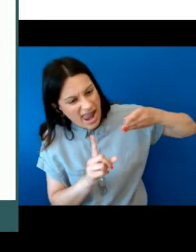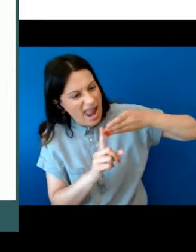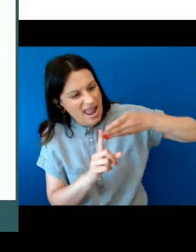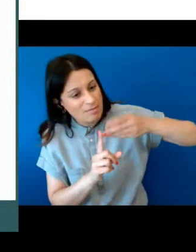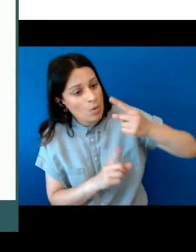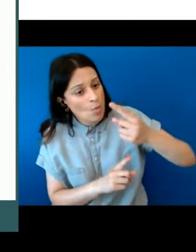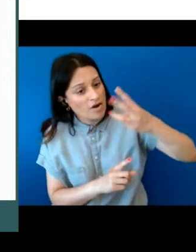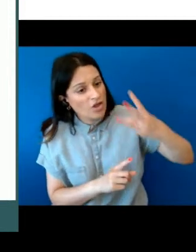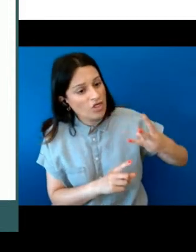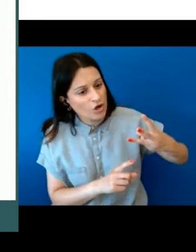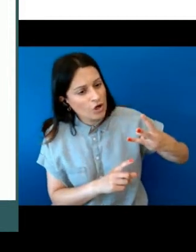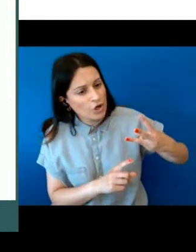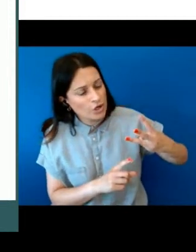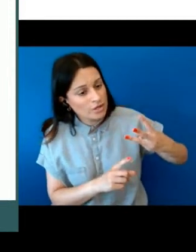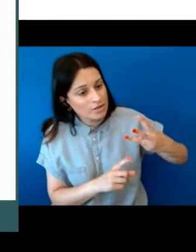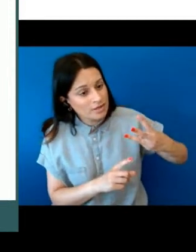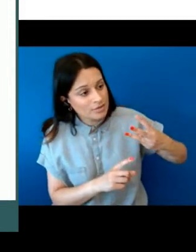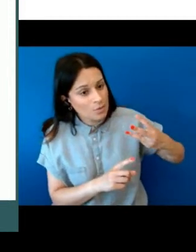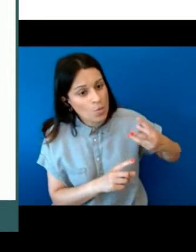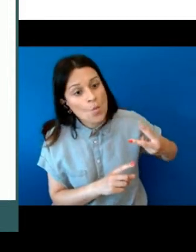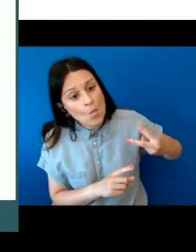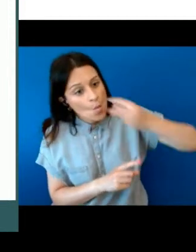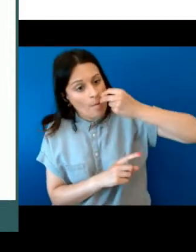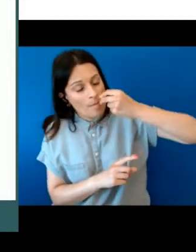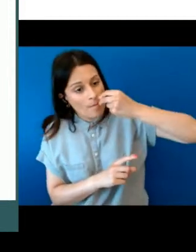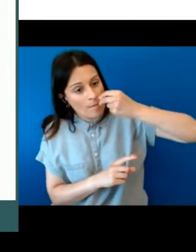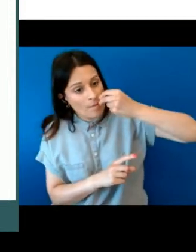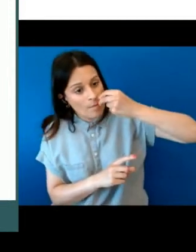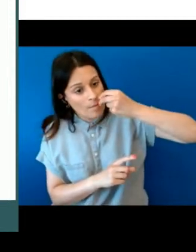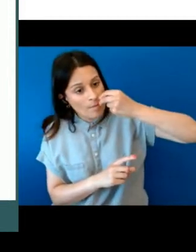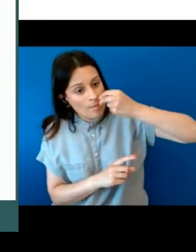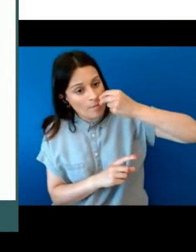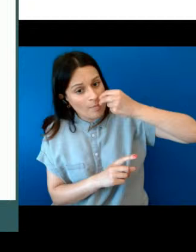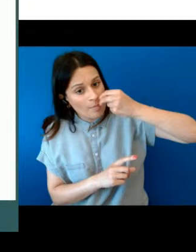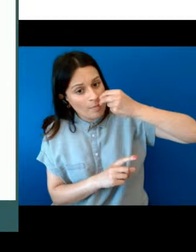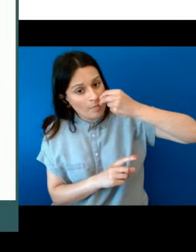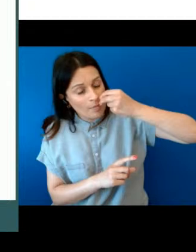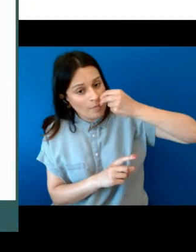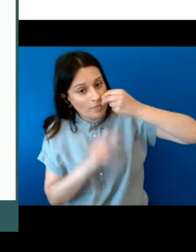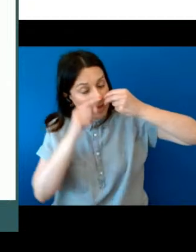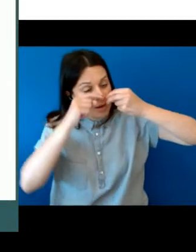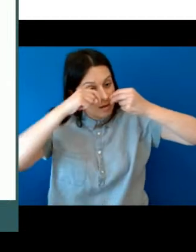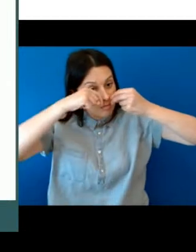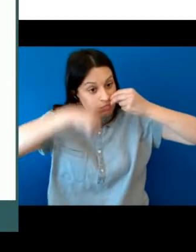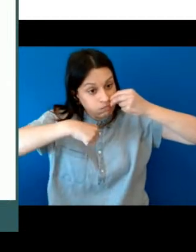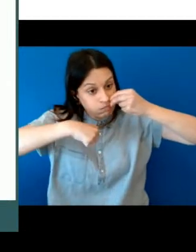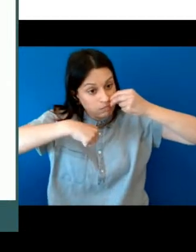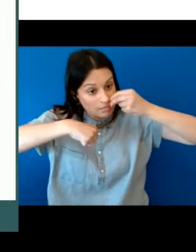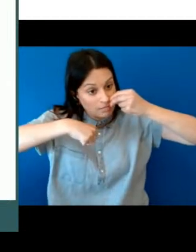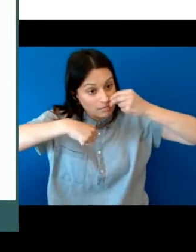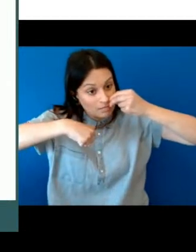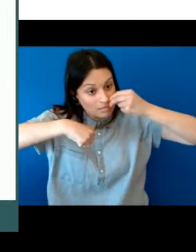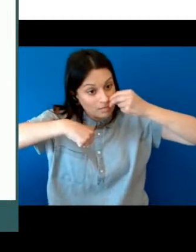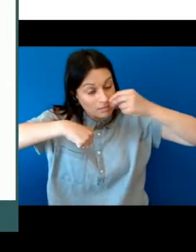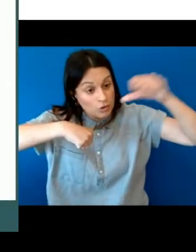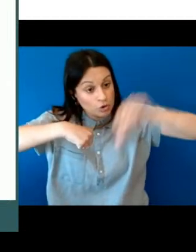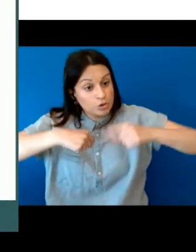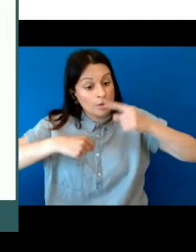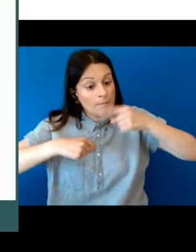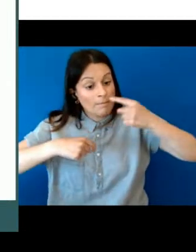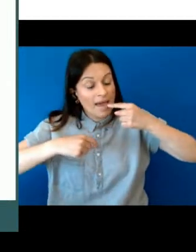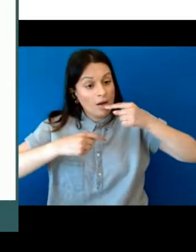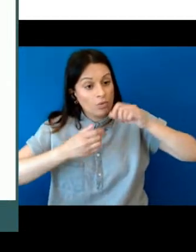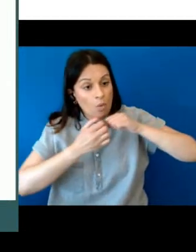bottle into the nostril, and it should go in one side and out the other, and the mouth should remain open